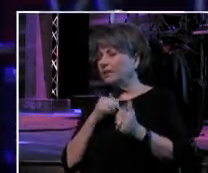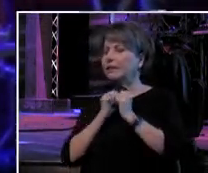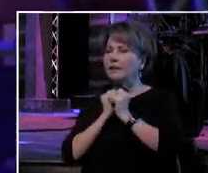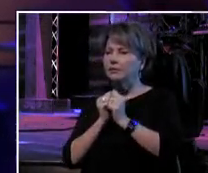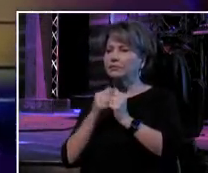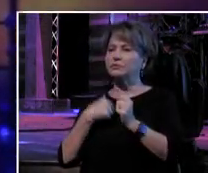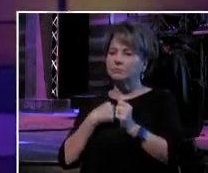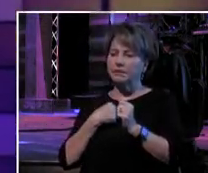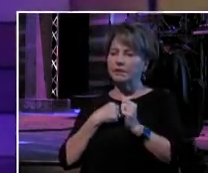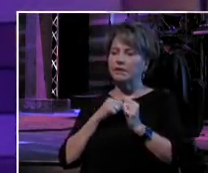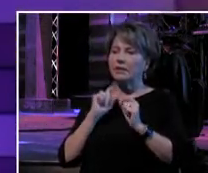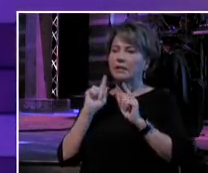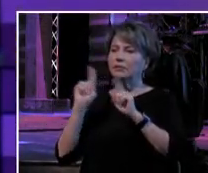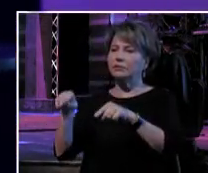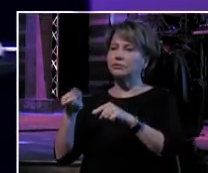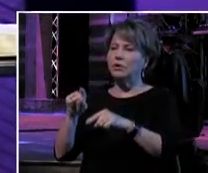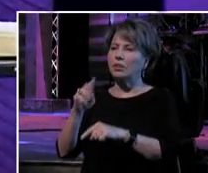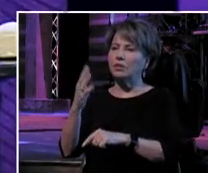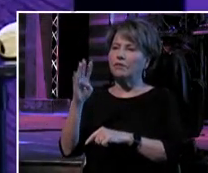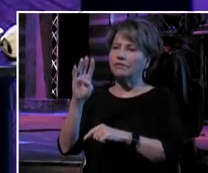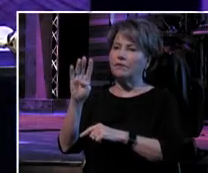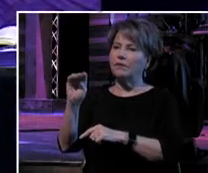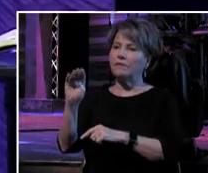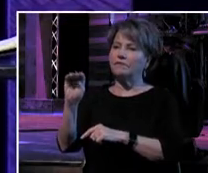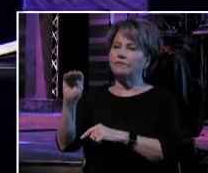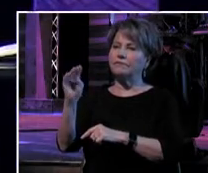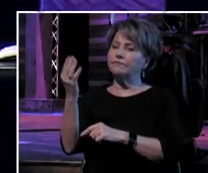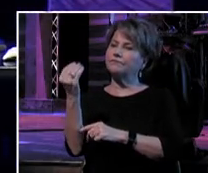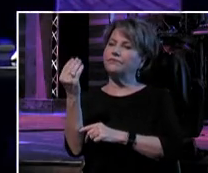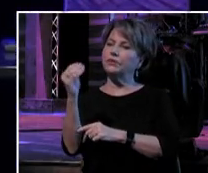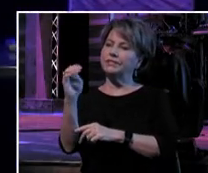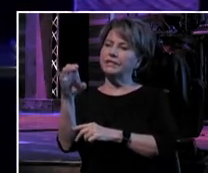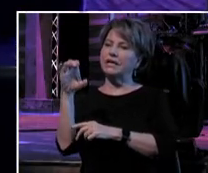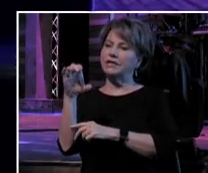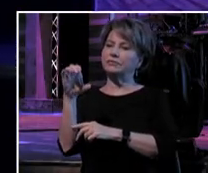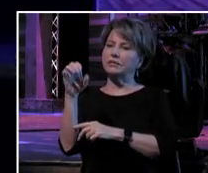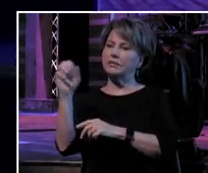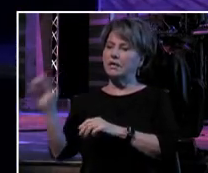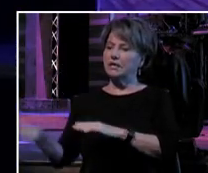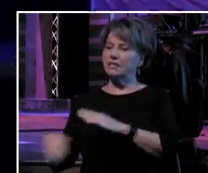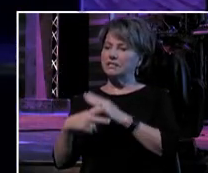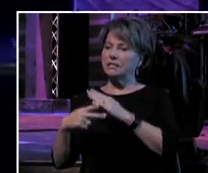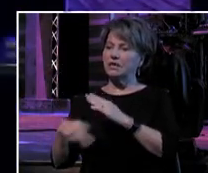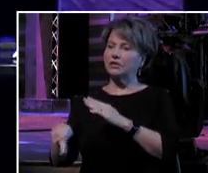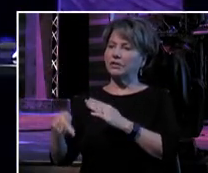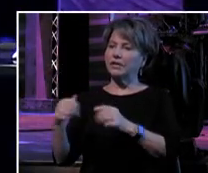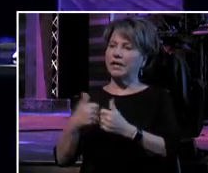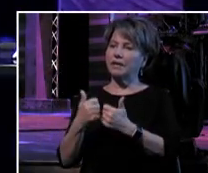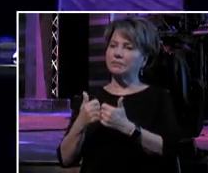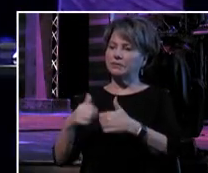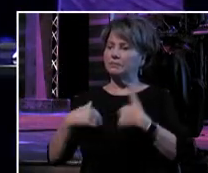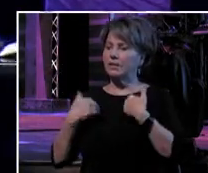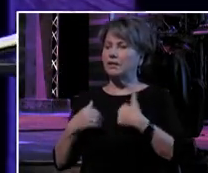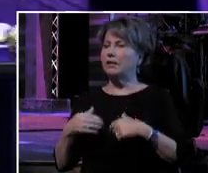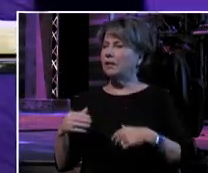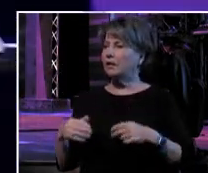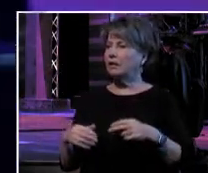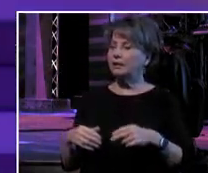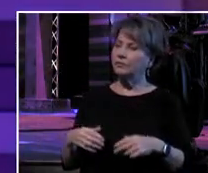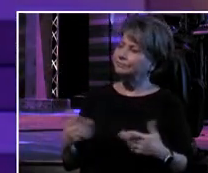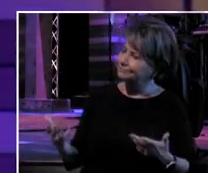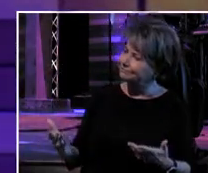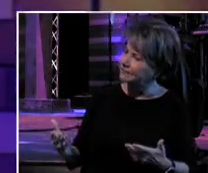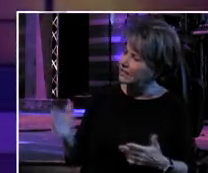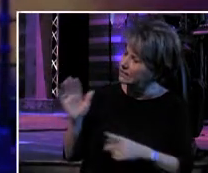I went to all the 1,400 soccer games of my youth and he showed up to every one of them. Did your dad love Jesus? Well, he